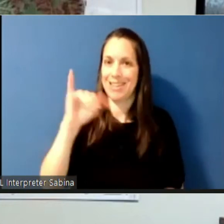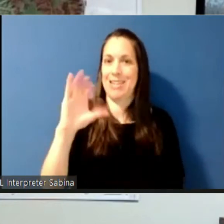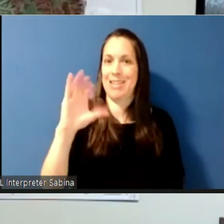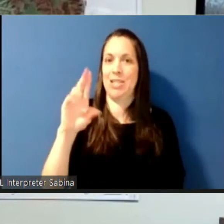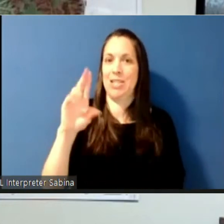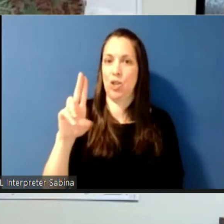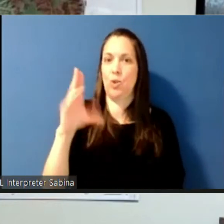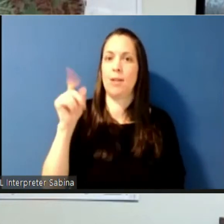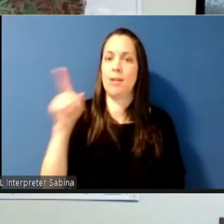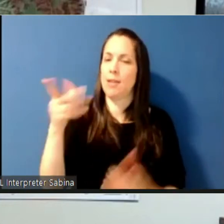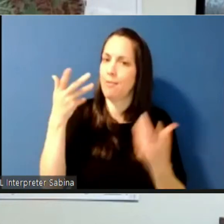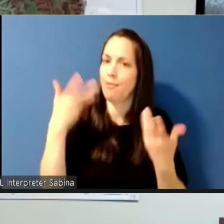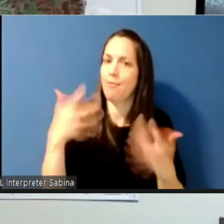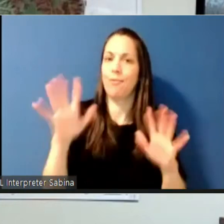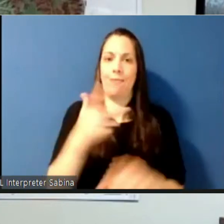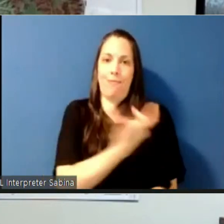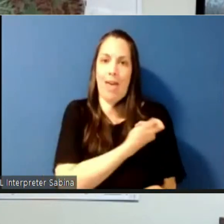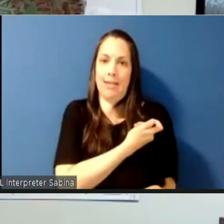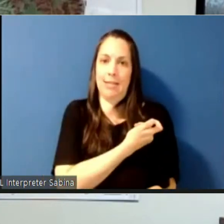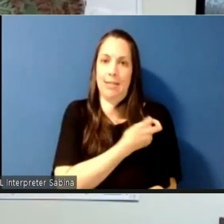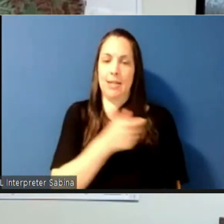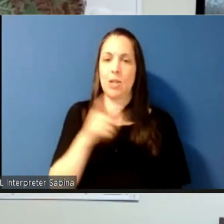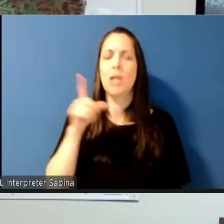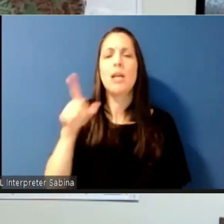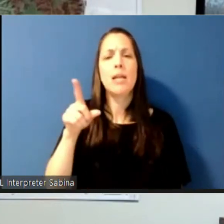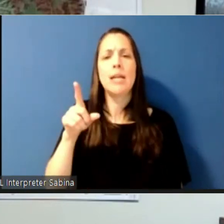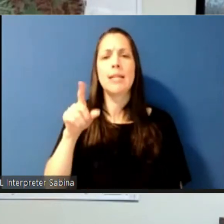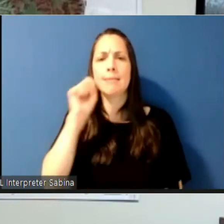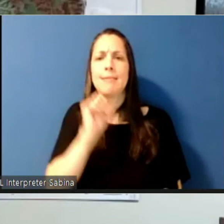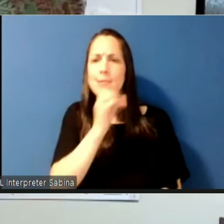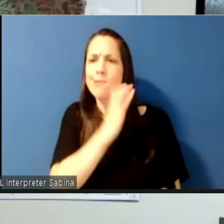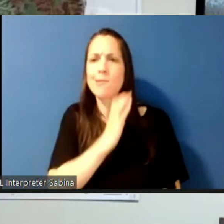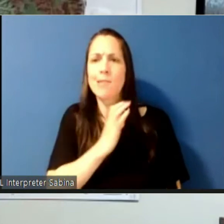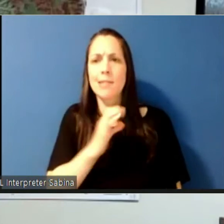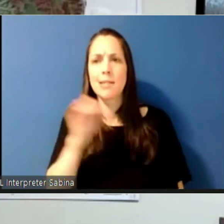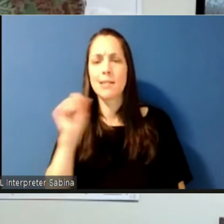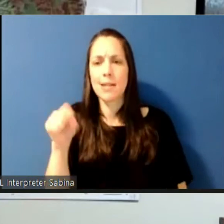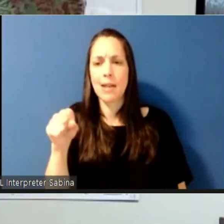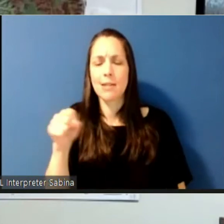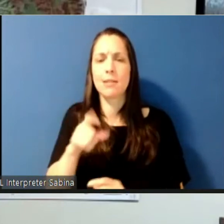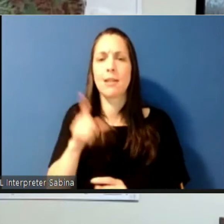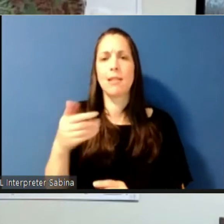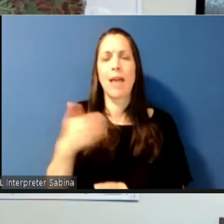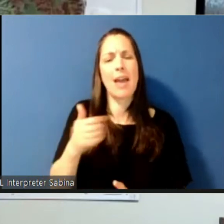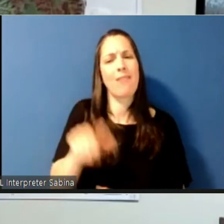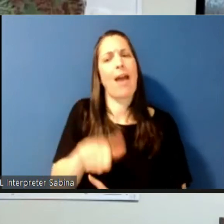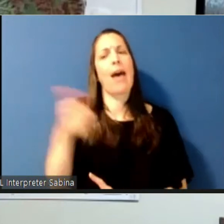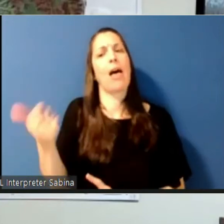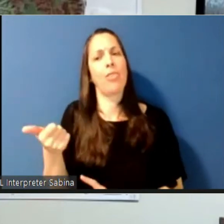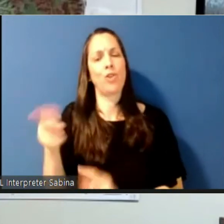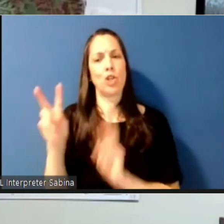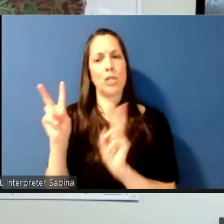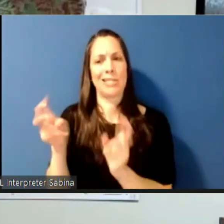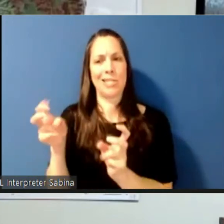post-vaccination and is elderly and does have some other what we would call comorbidities.